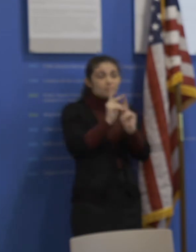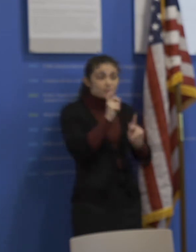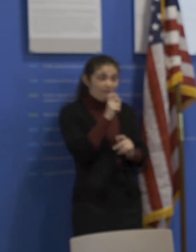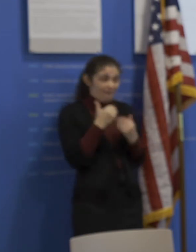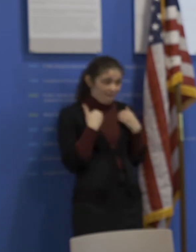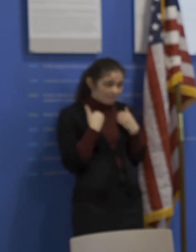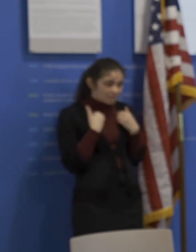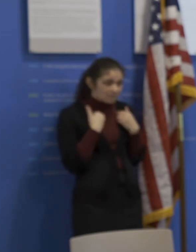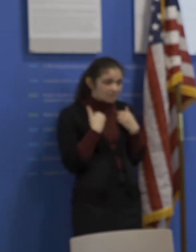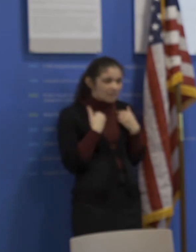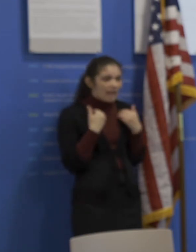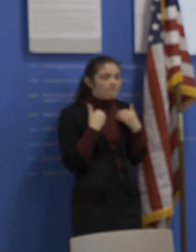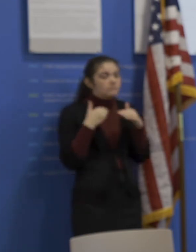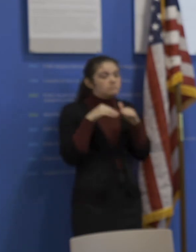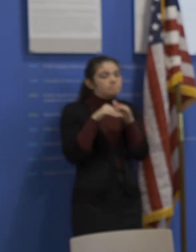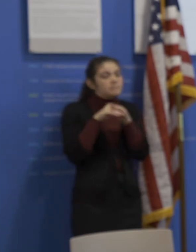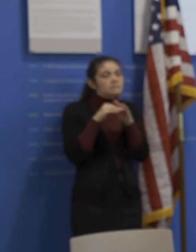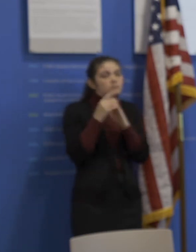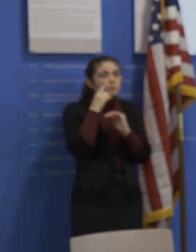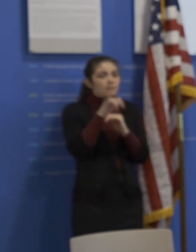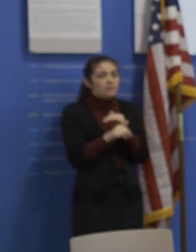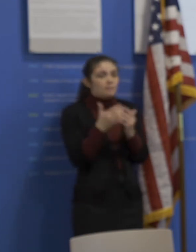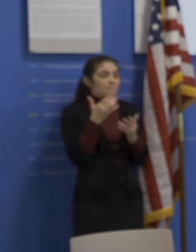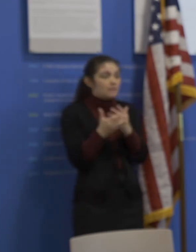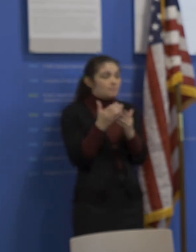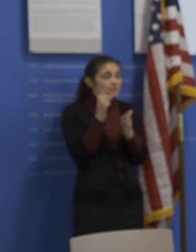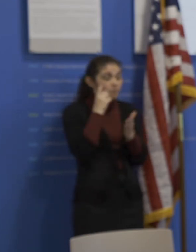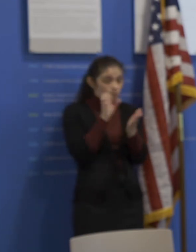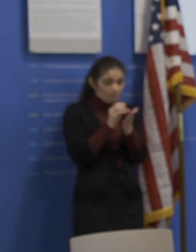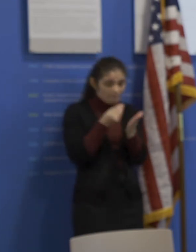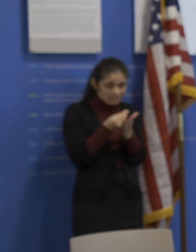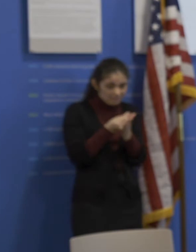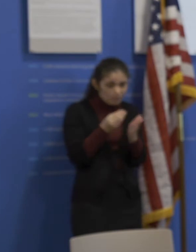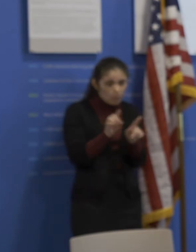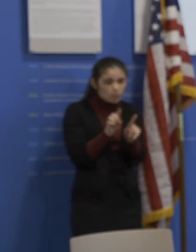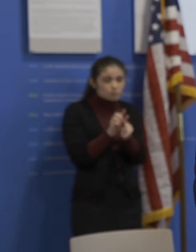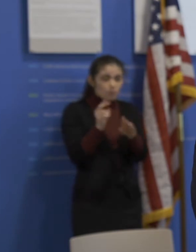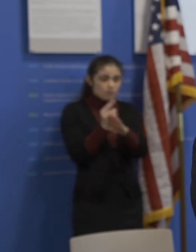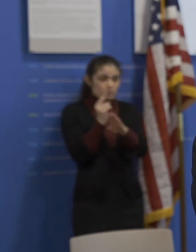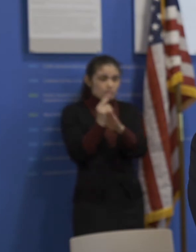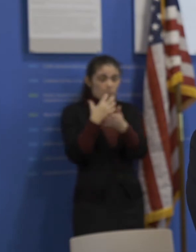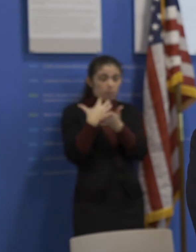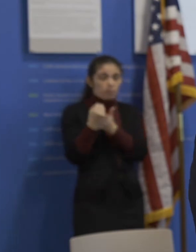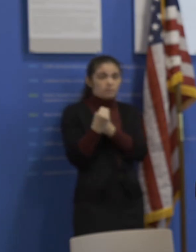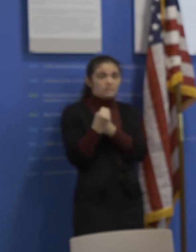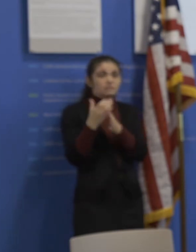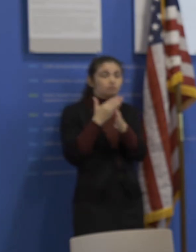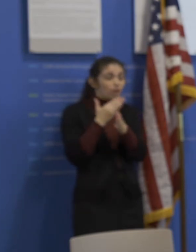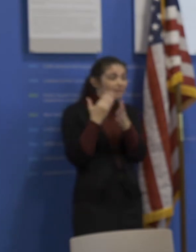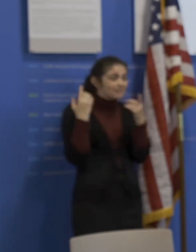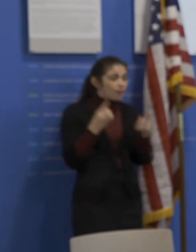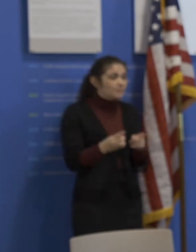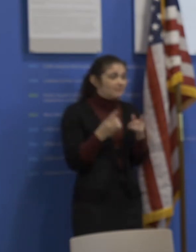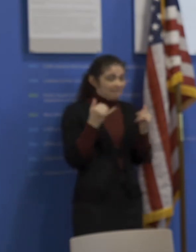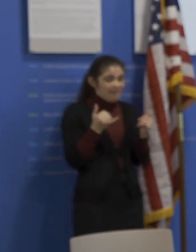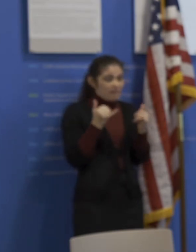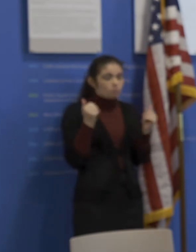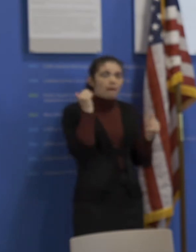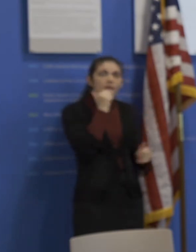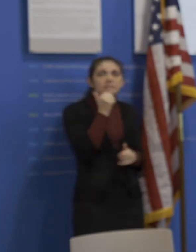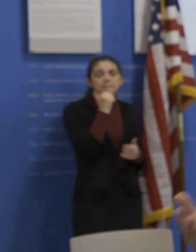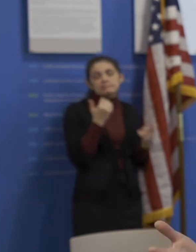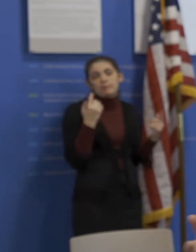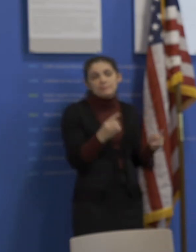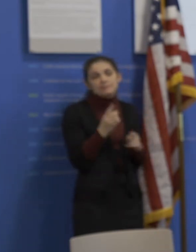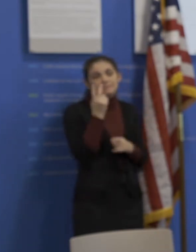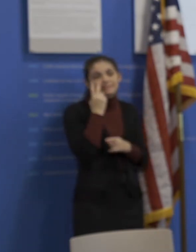have access to it. It could be for budgetary reasons or because of usage. So that sharing is happening right now every day.